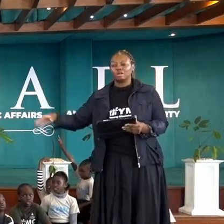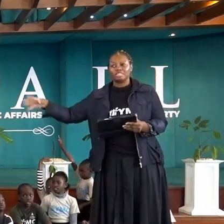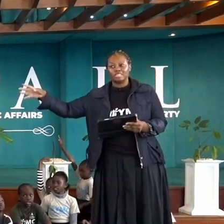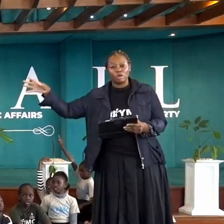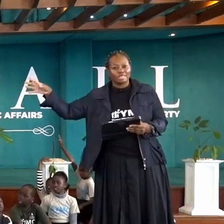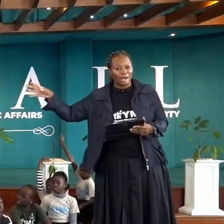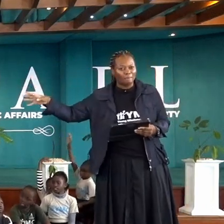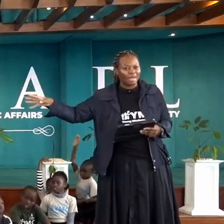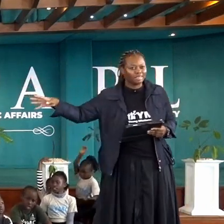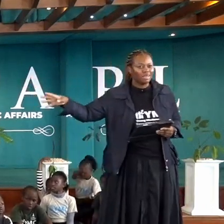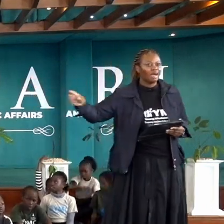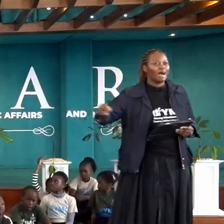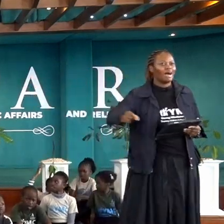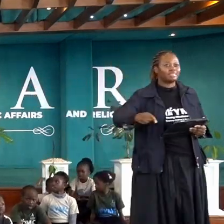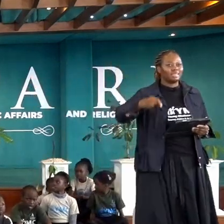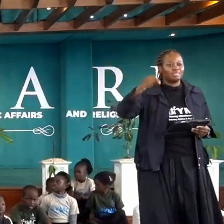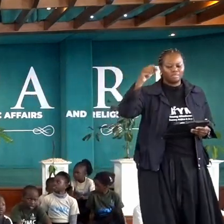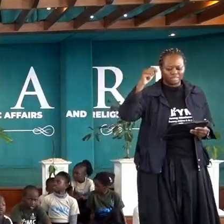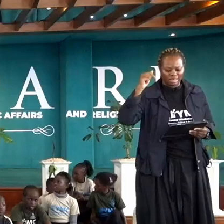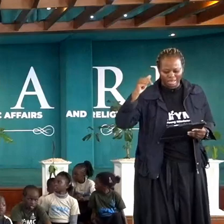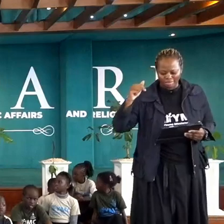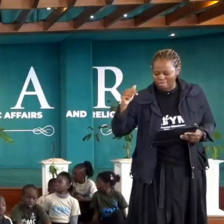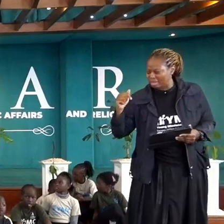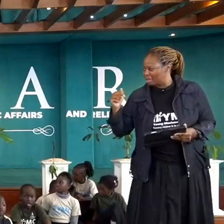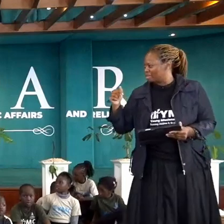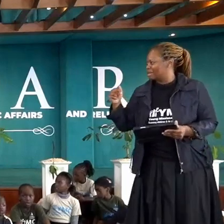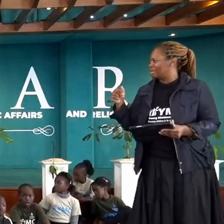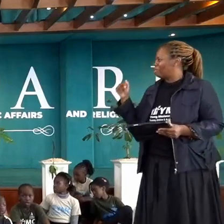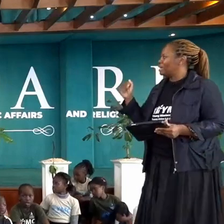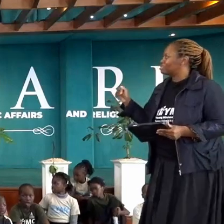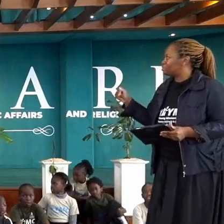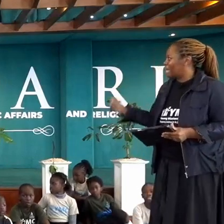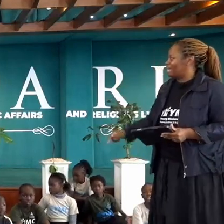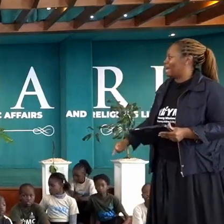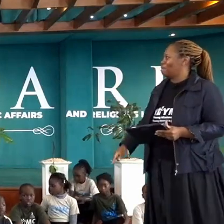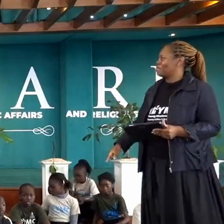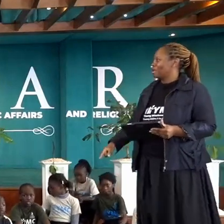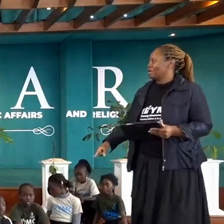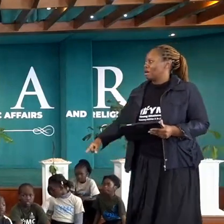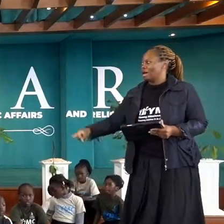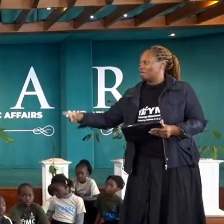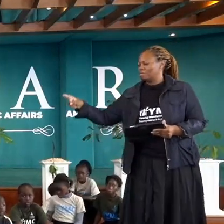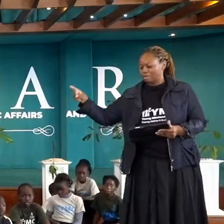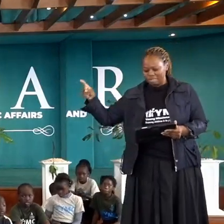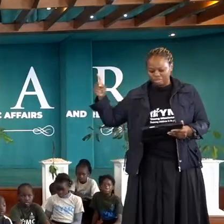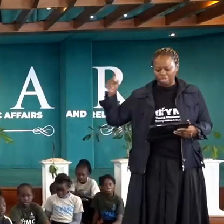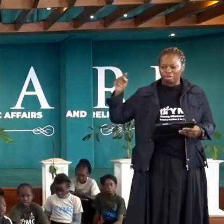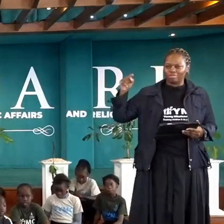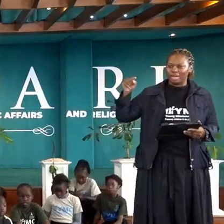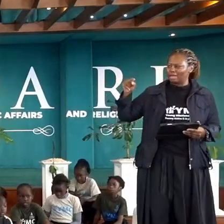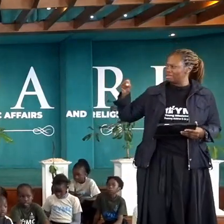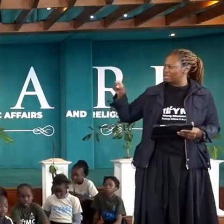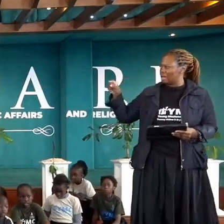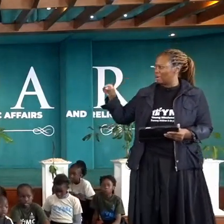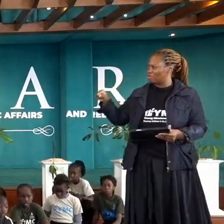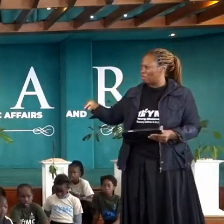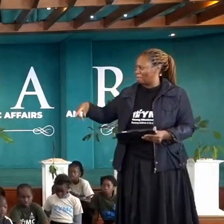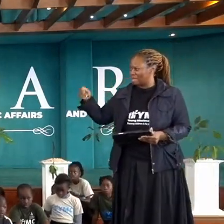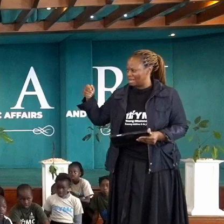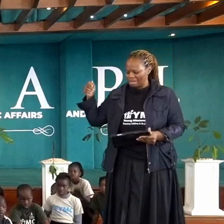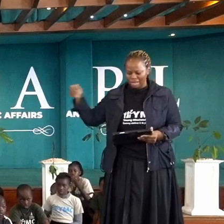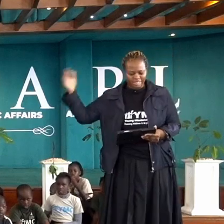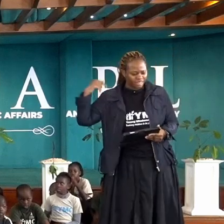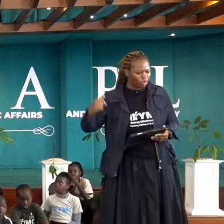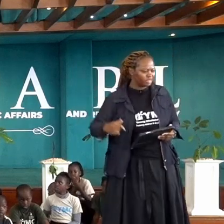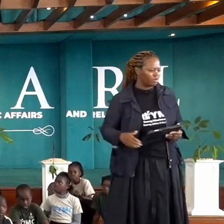that first language. So this is what happened at the plains of Shinar on the story of the Tower